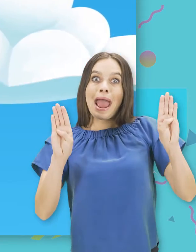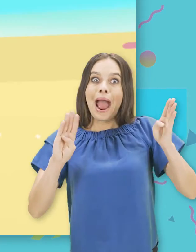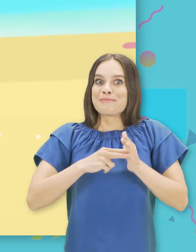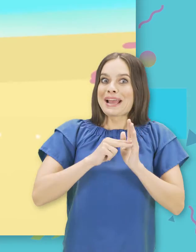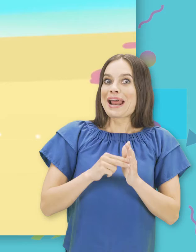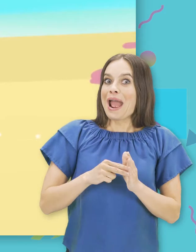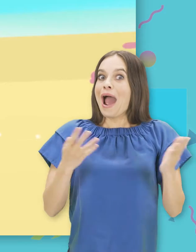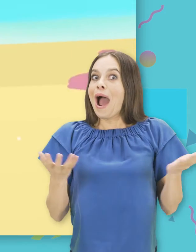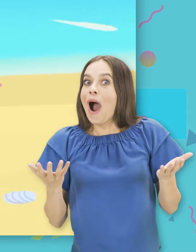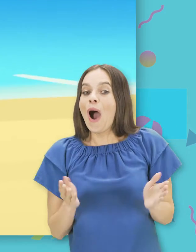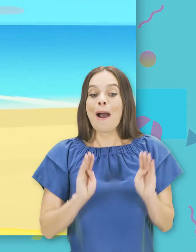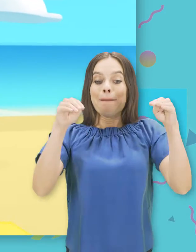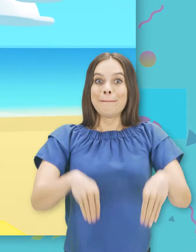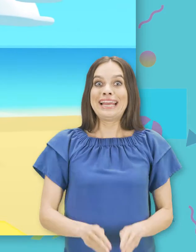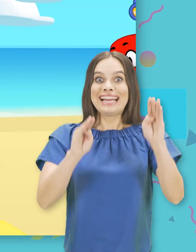B, beach.